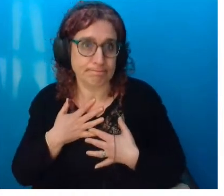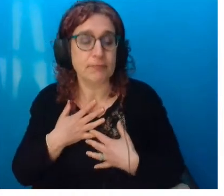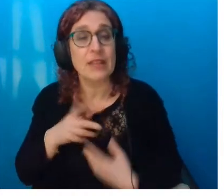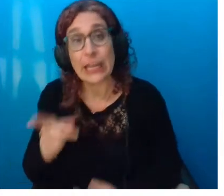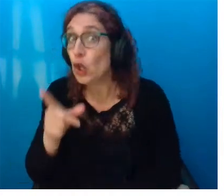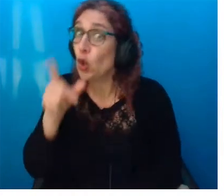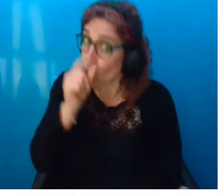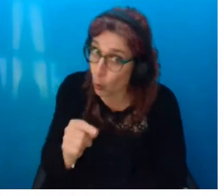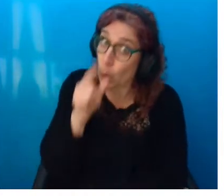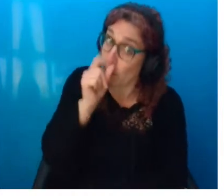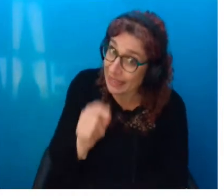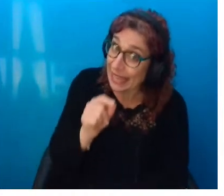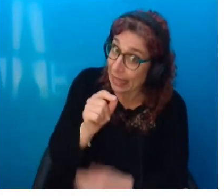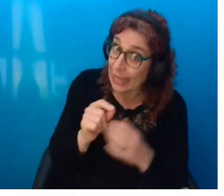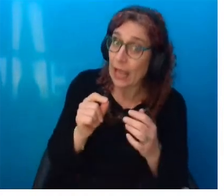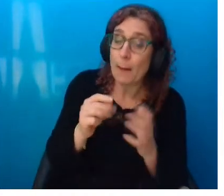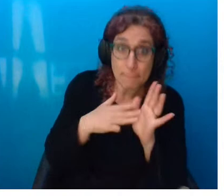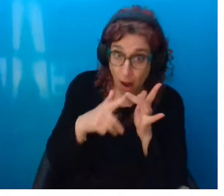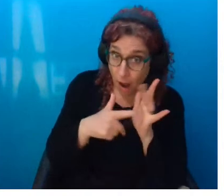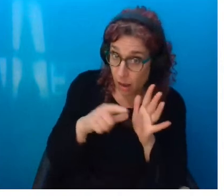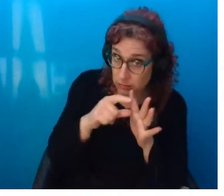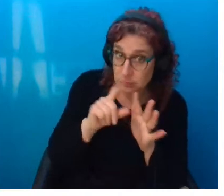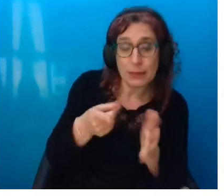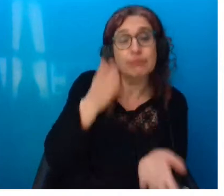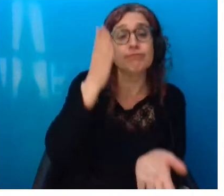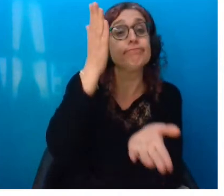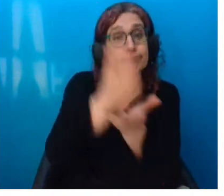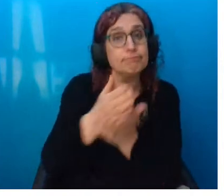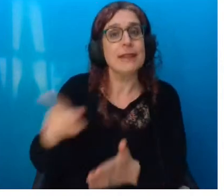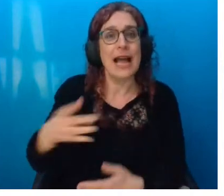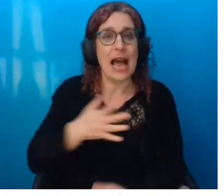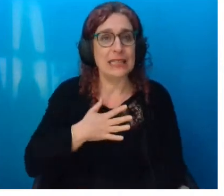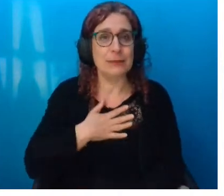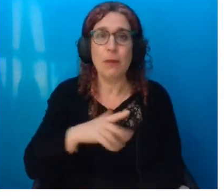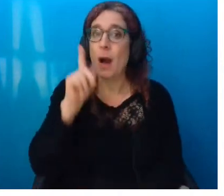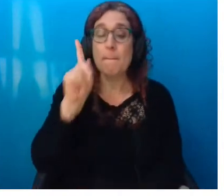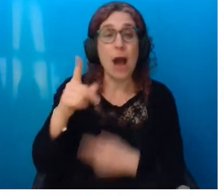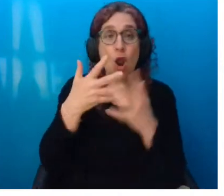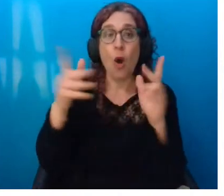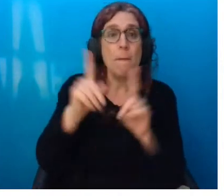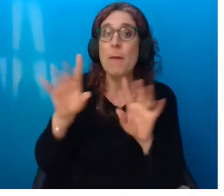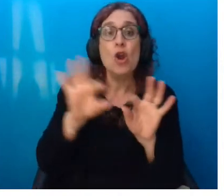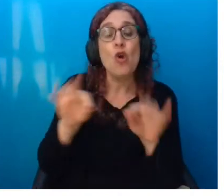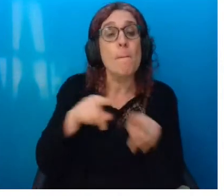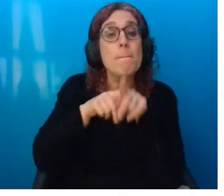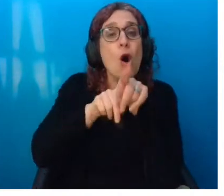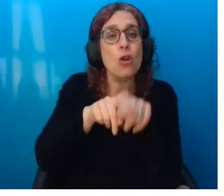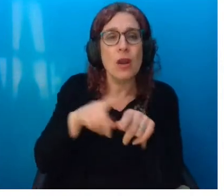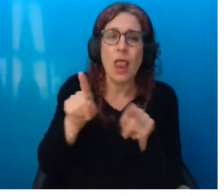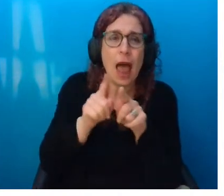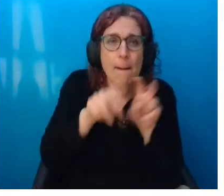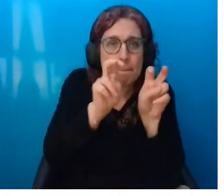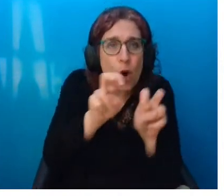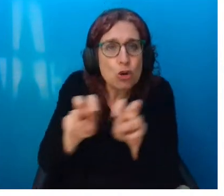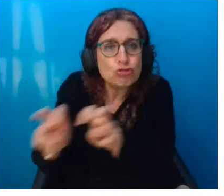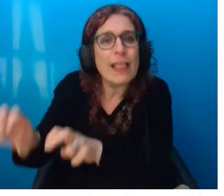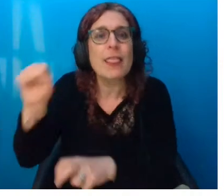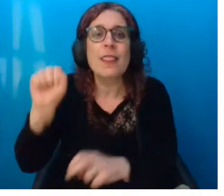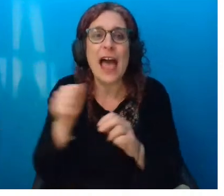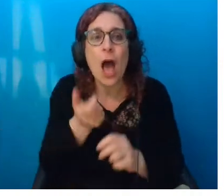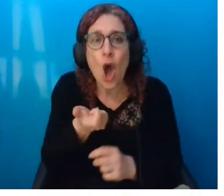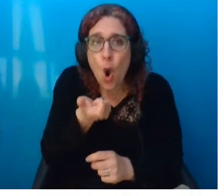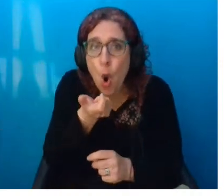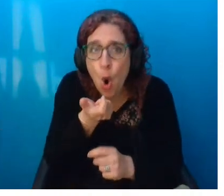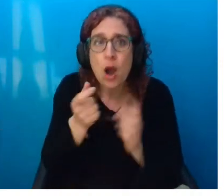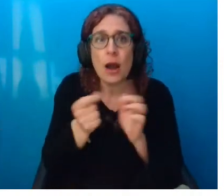asthma nonetheless. The problem is many of these patients will not be monitoring their peak flows, but as I showed in the slide, looking at